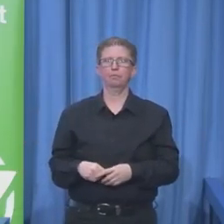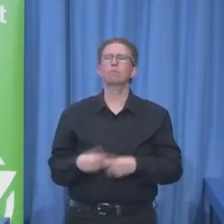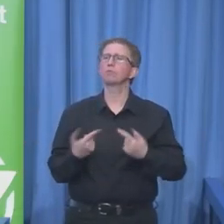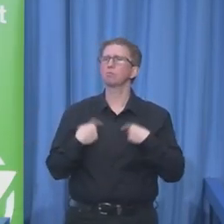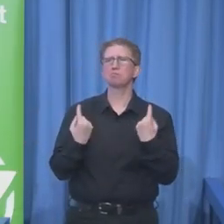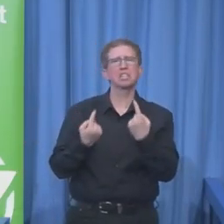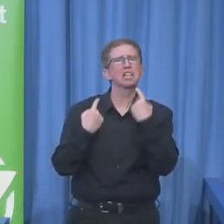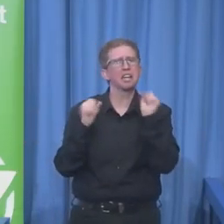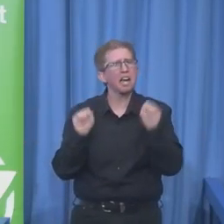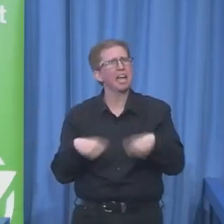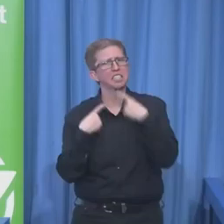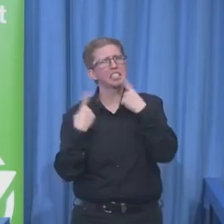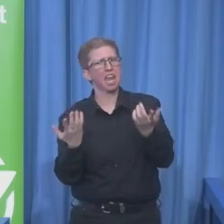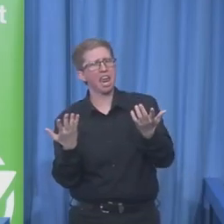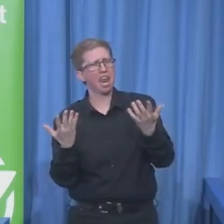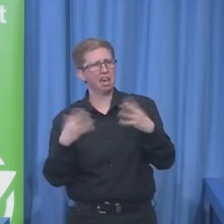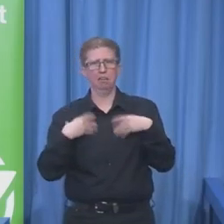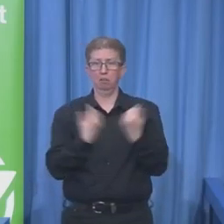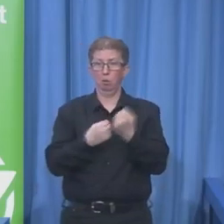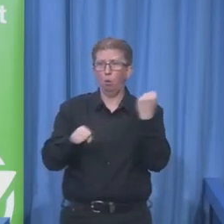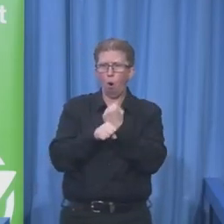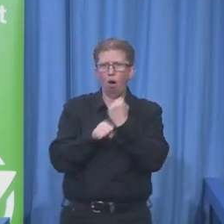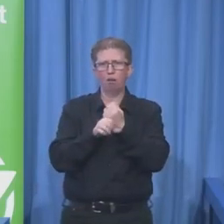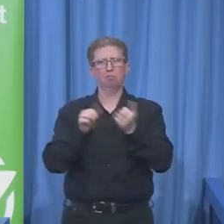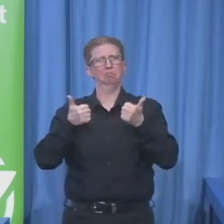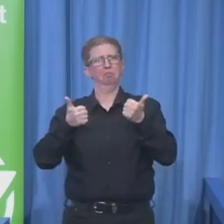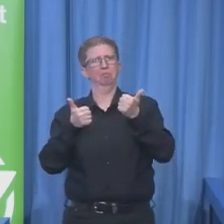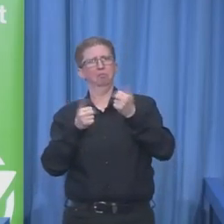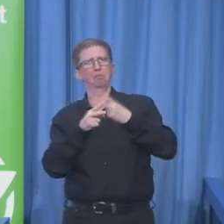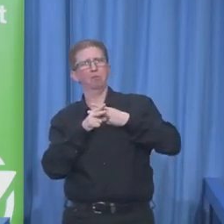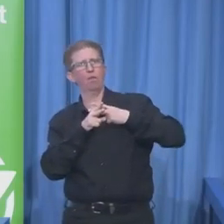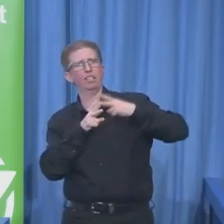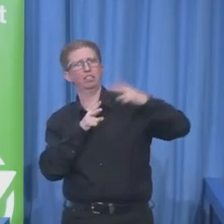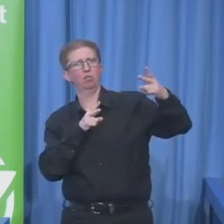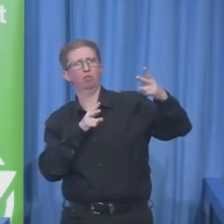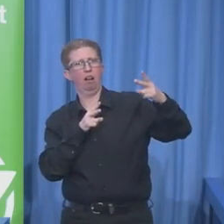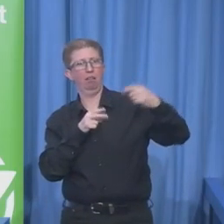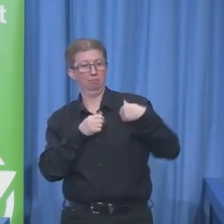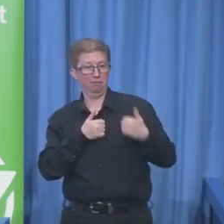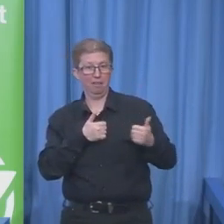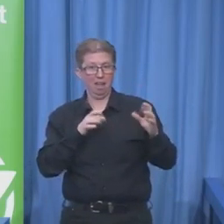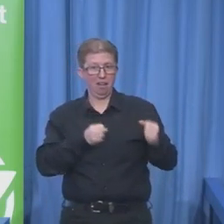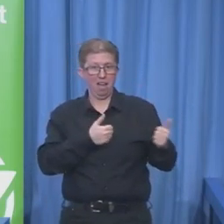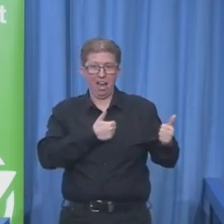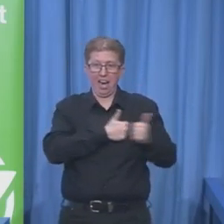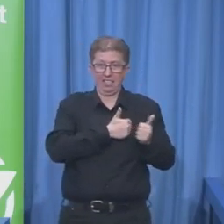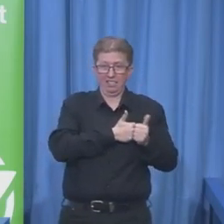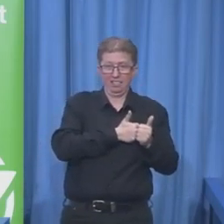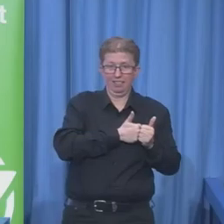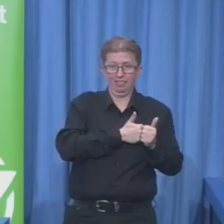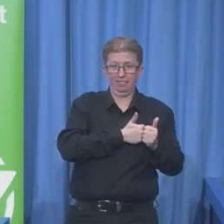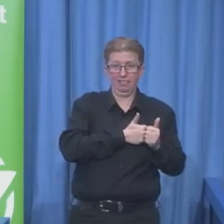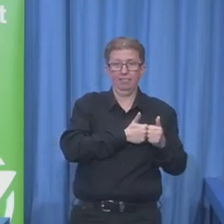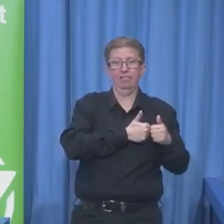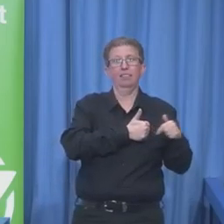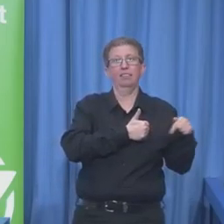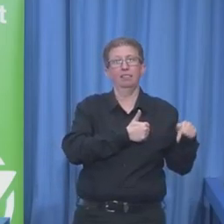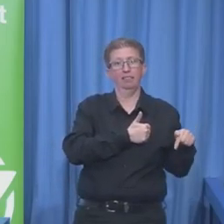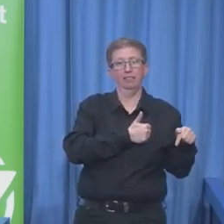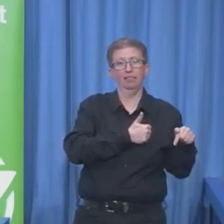the personal assistant from autArk, the mentor in the company, and the handicapped